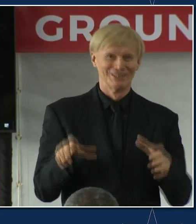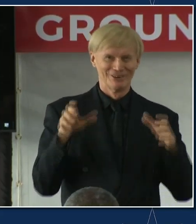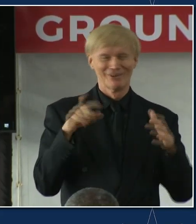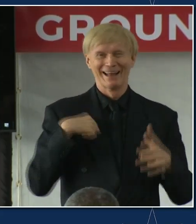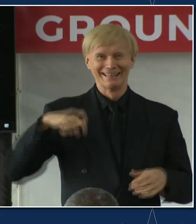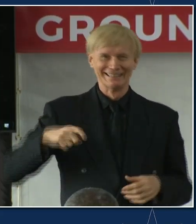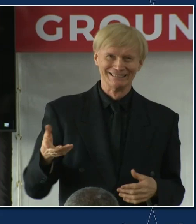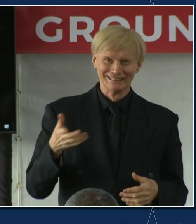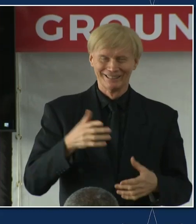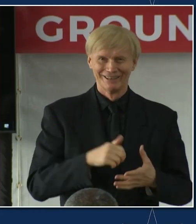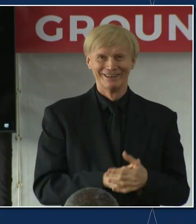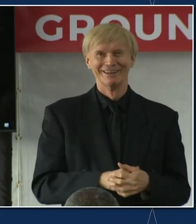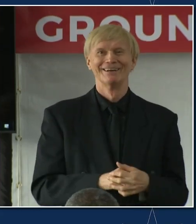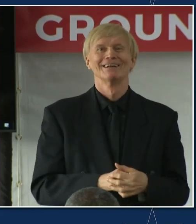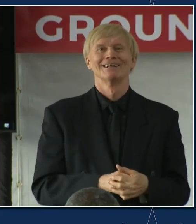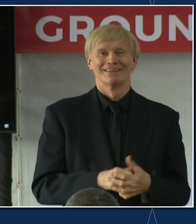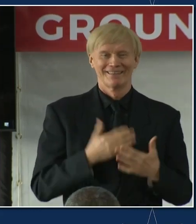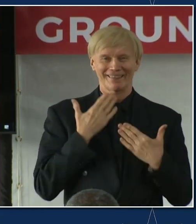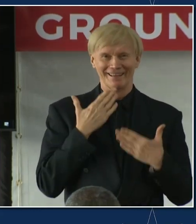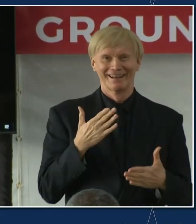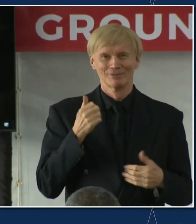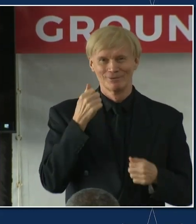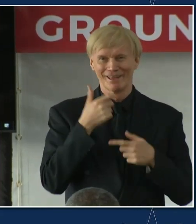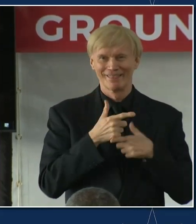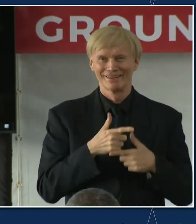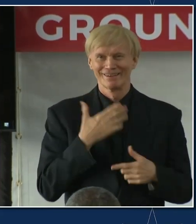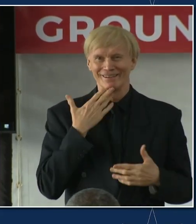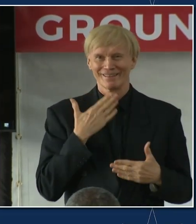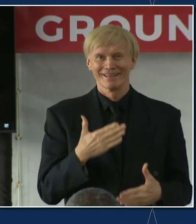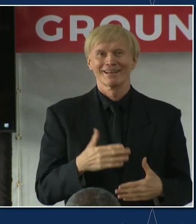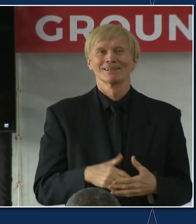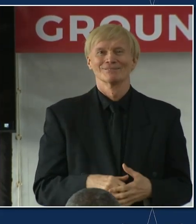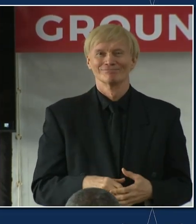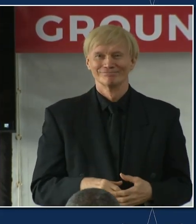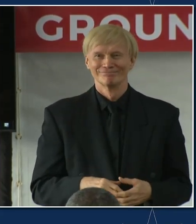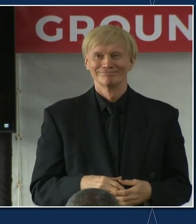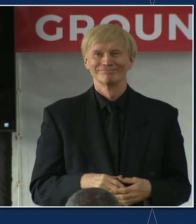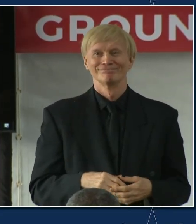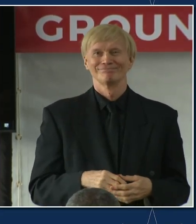do. Man, thank you, brother. Thank you for all your support.